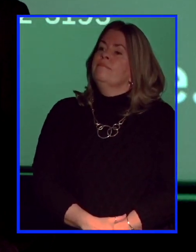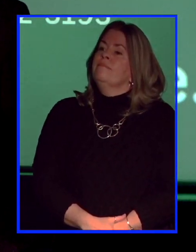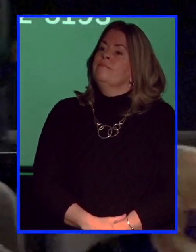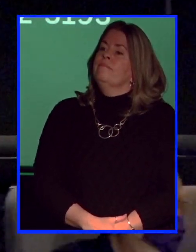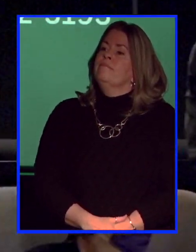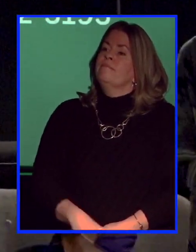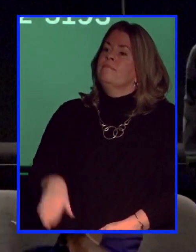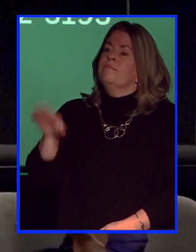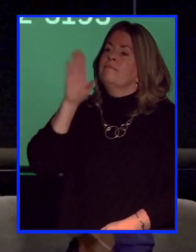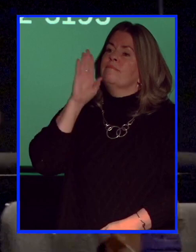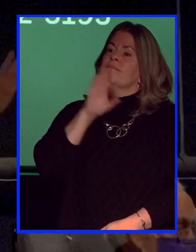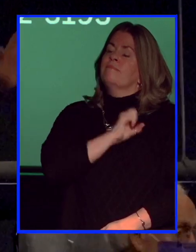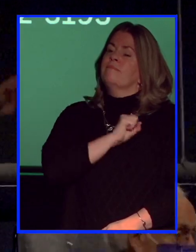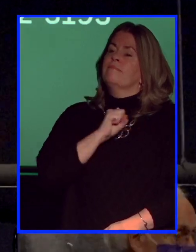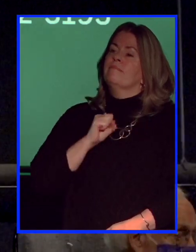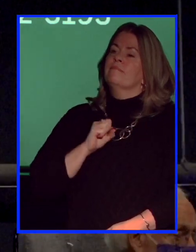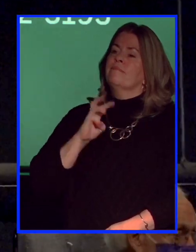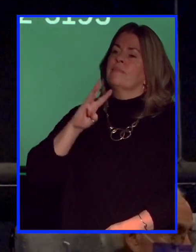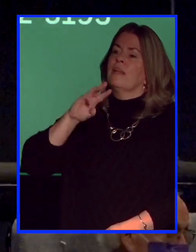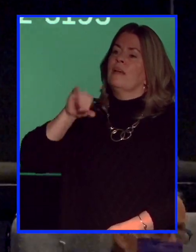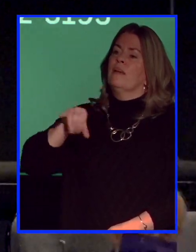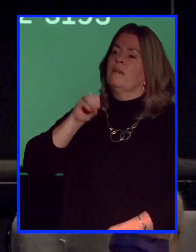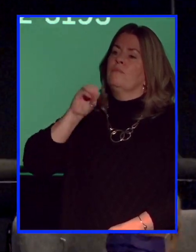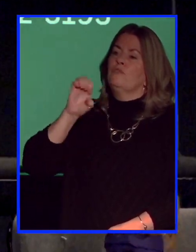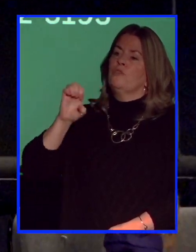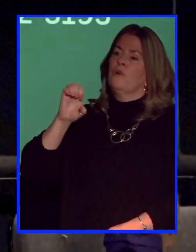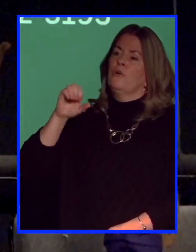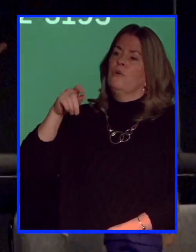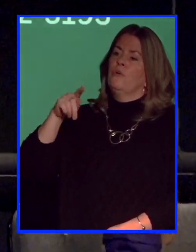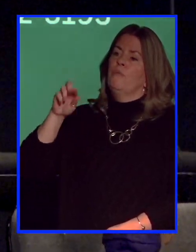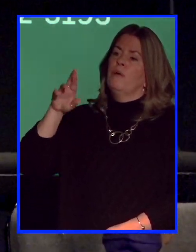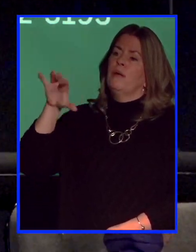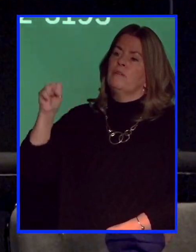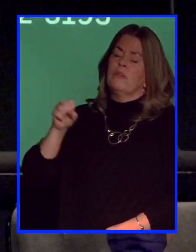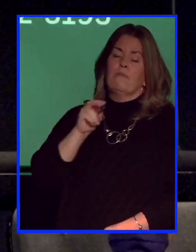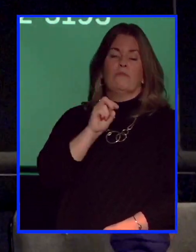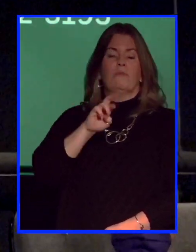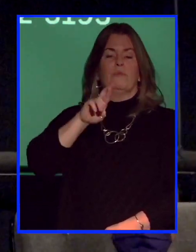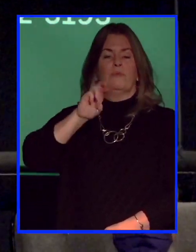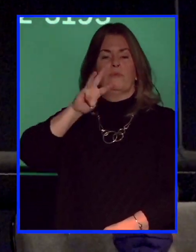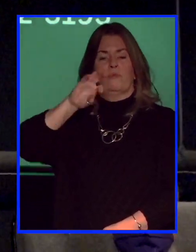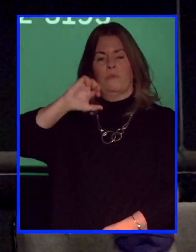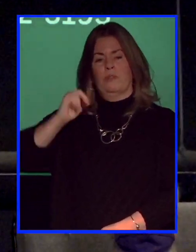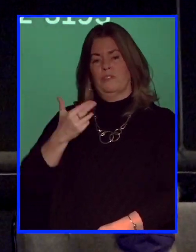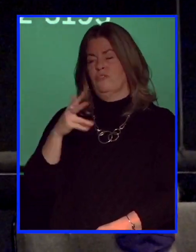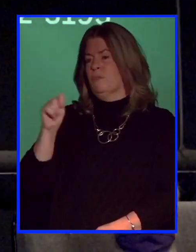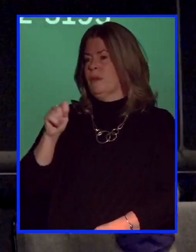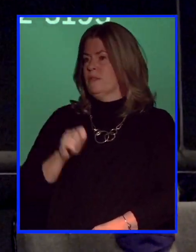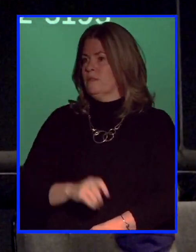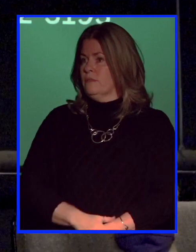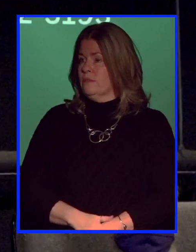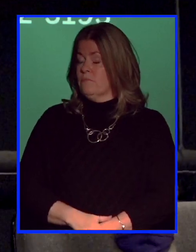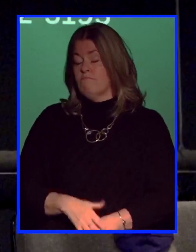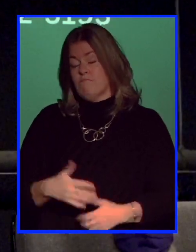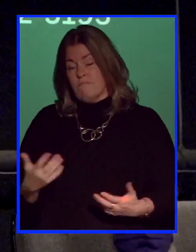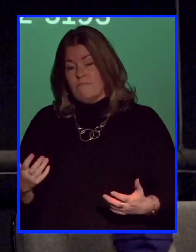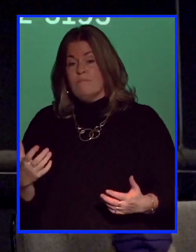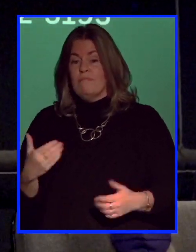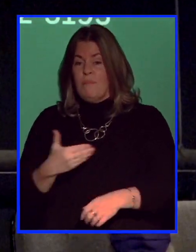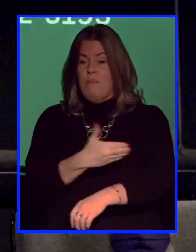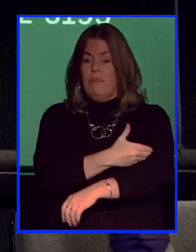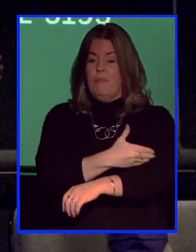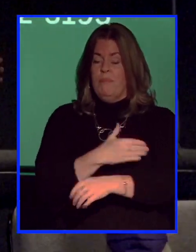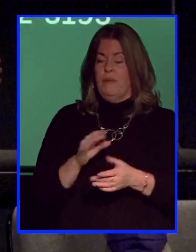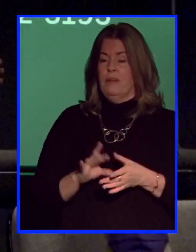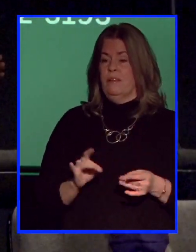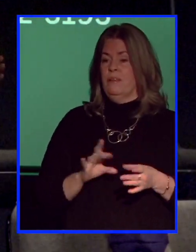Thank you. Hi, Senator Welch. I'm Joe Paris. I'm from Vermont, Norwich, Vermont. So you made a pretty powerful statement earlier about